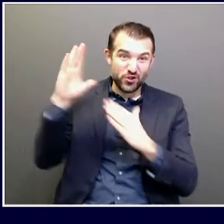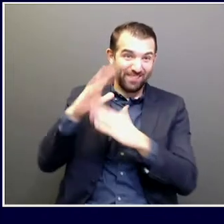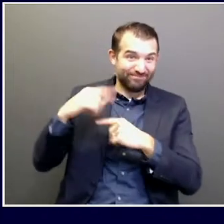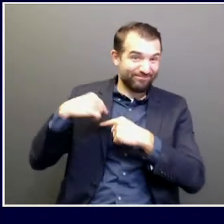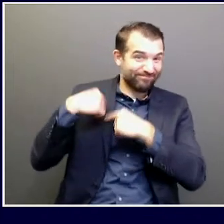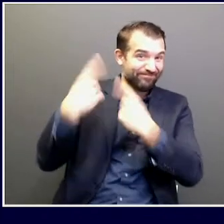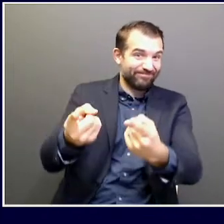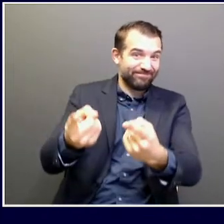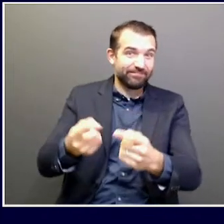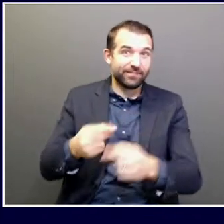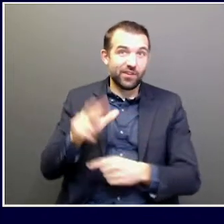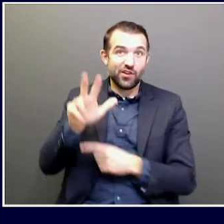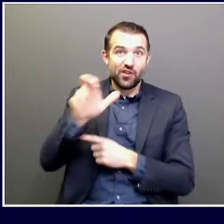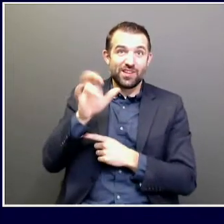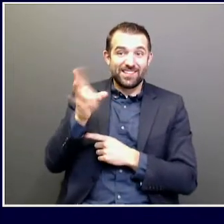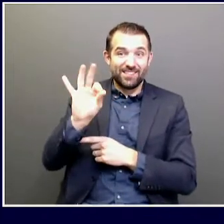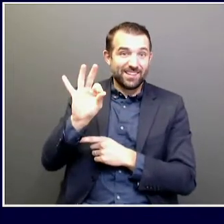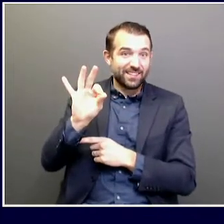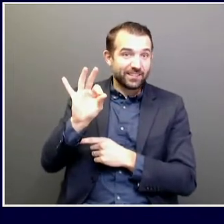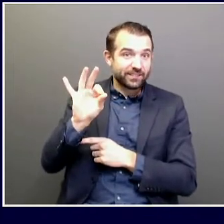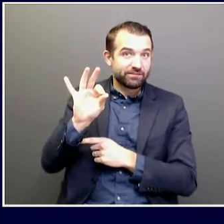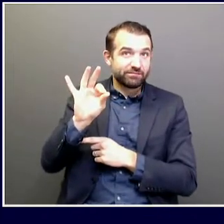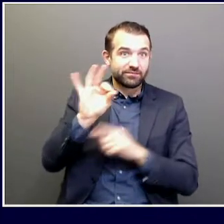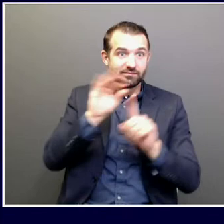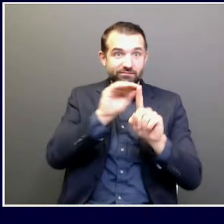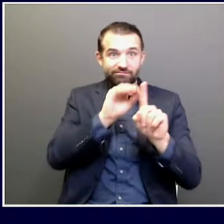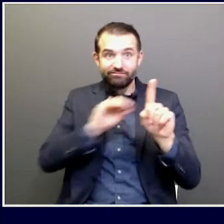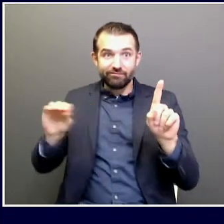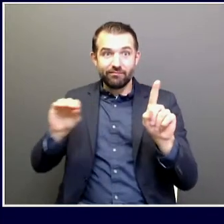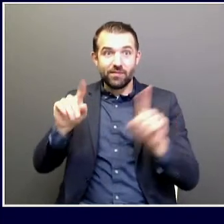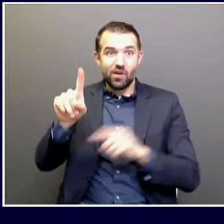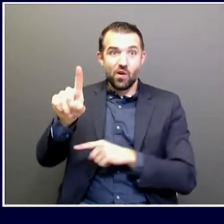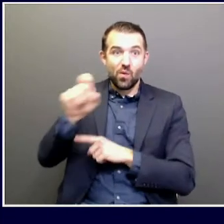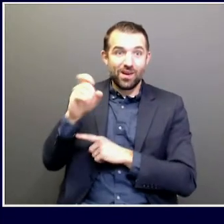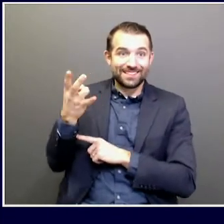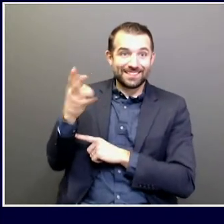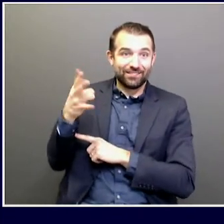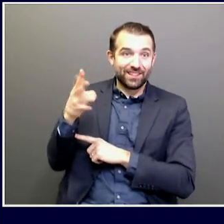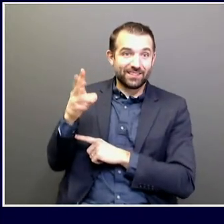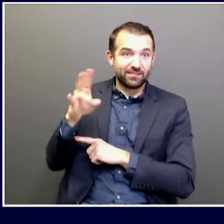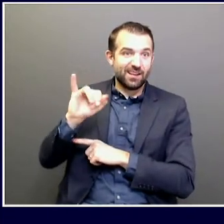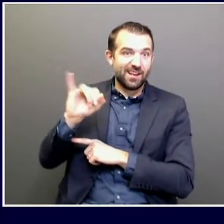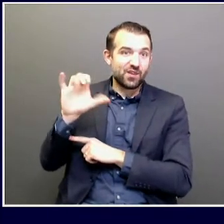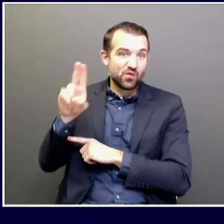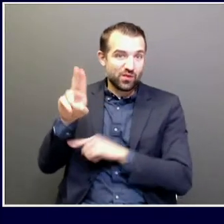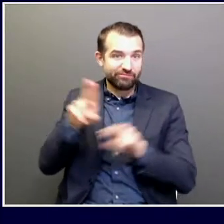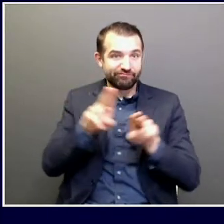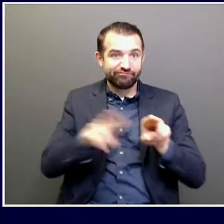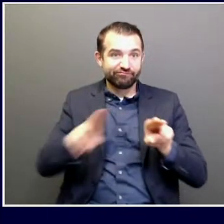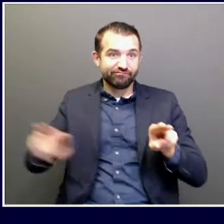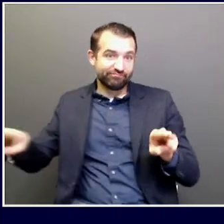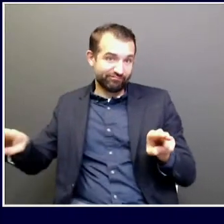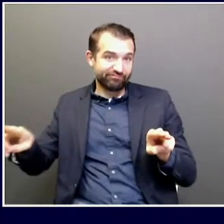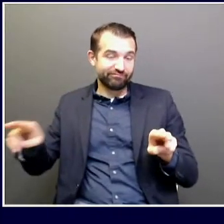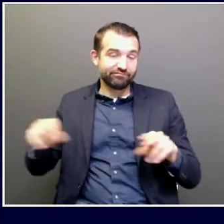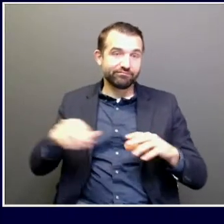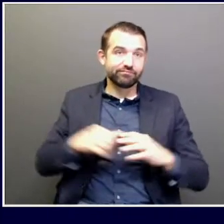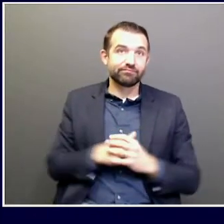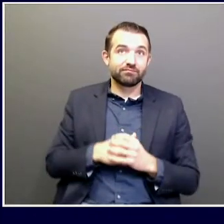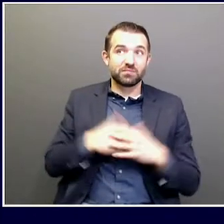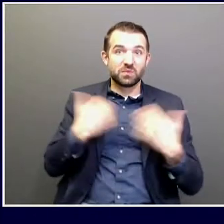379, 117 are in critical care units. Again, also another sad high